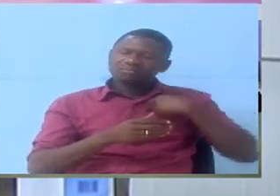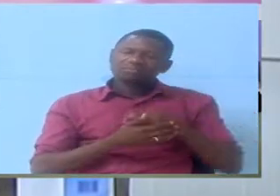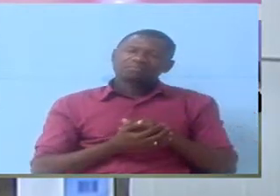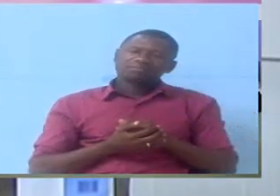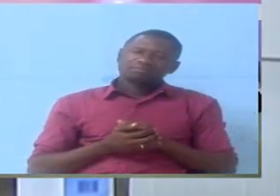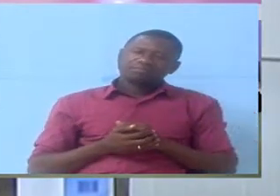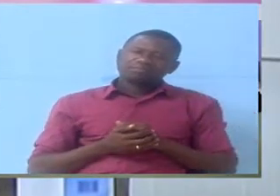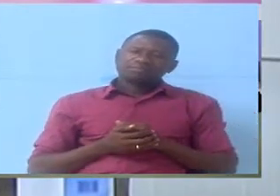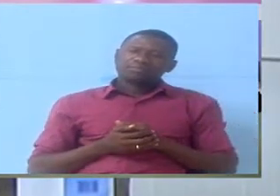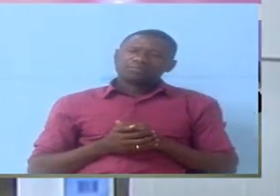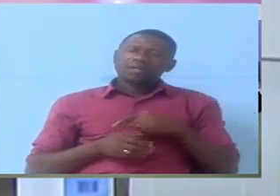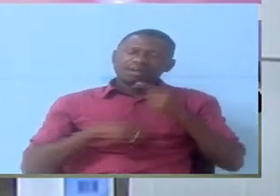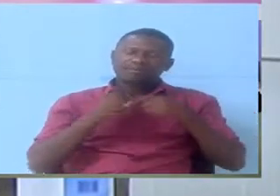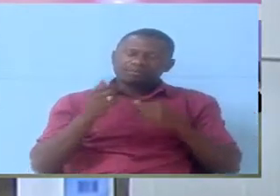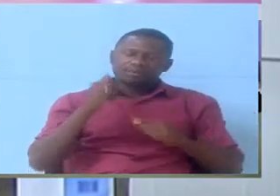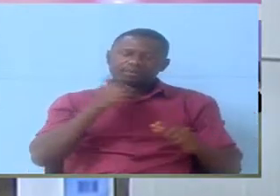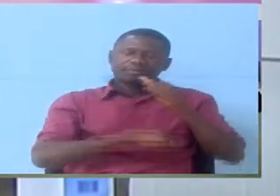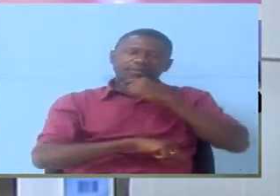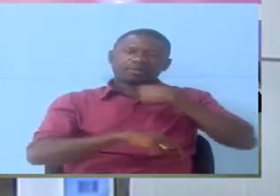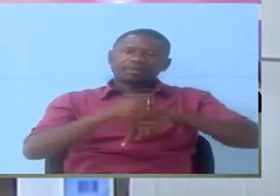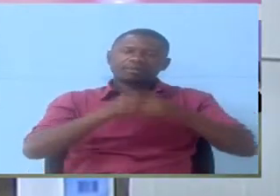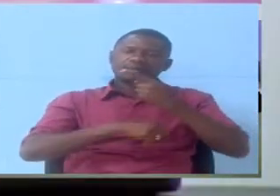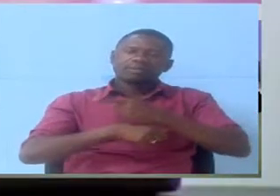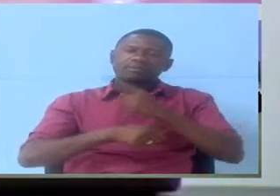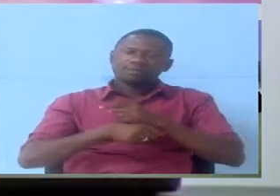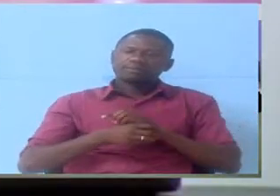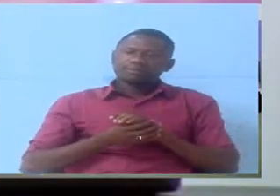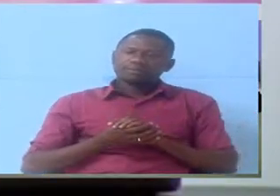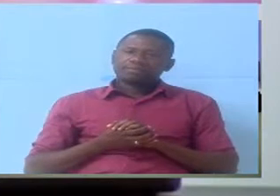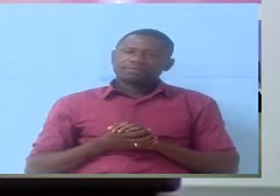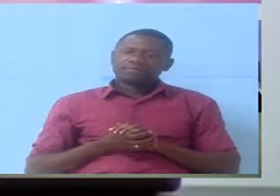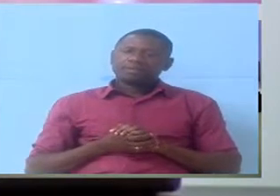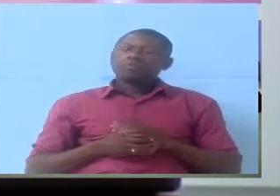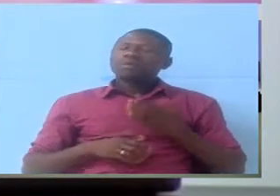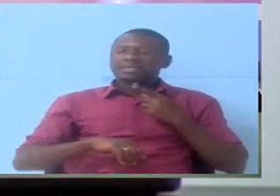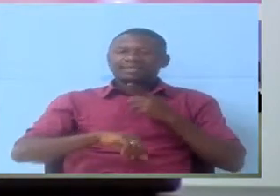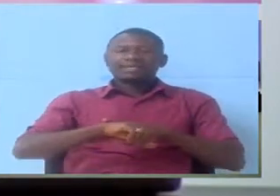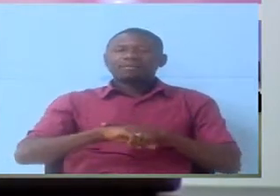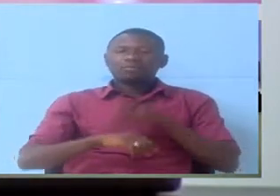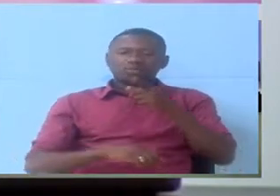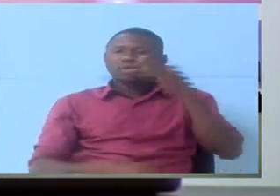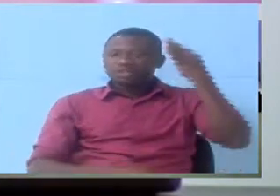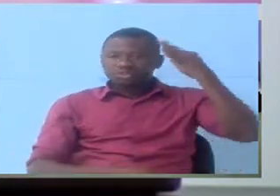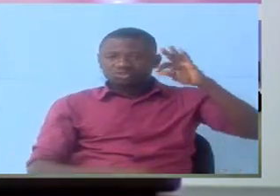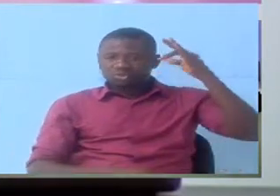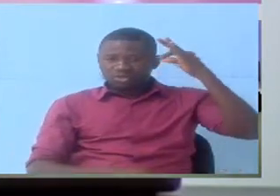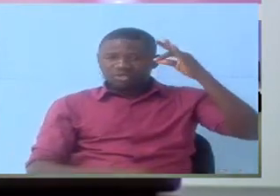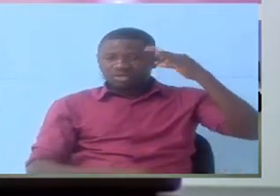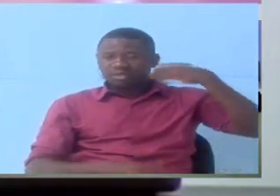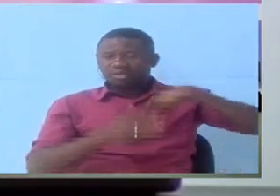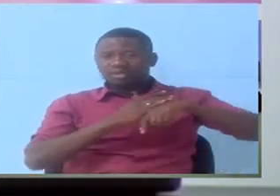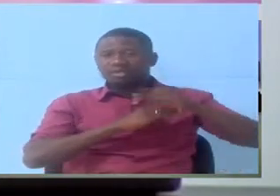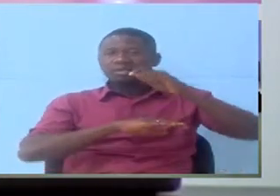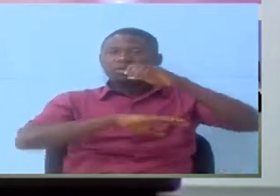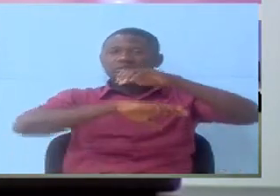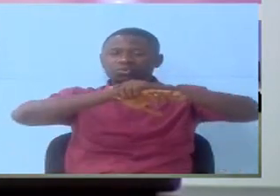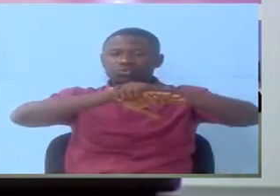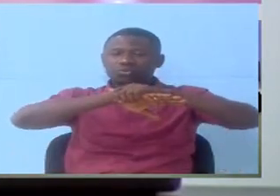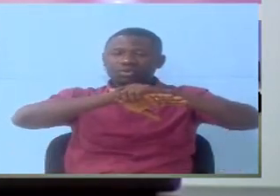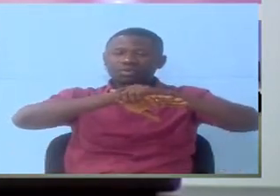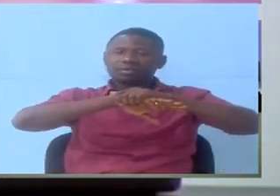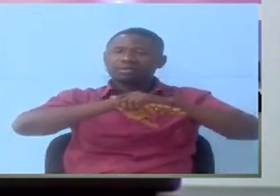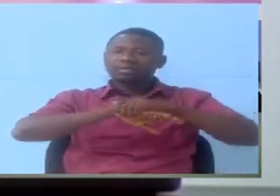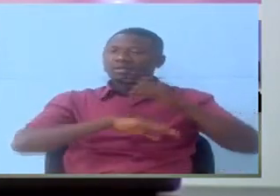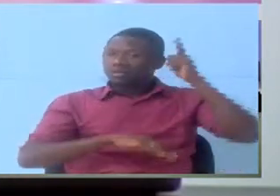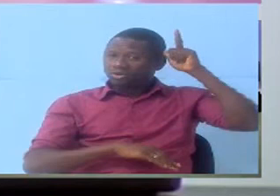kije. After I came back. Ukola ale munseitana. But while studying in the UK. Mwatu ebe karango la UK. Did you come